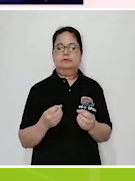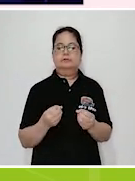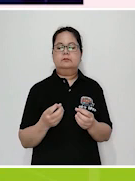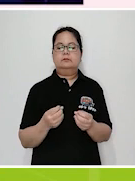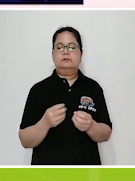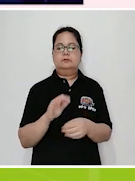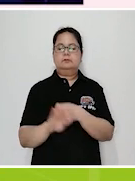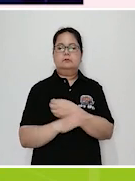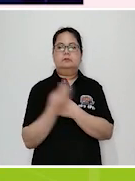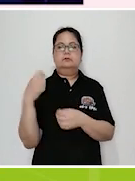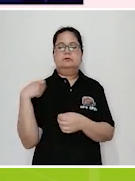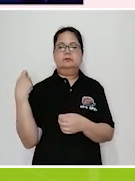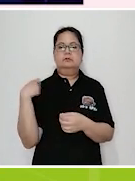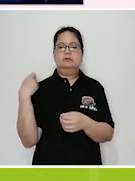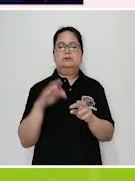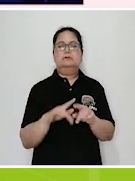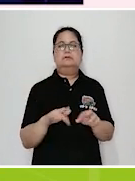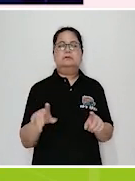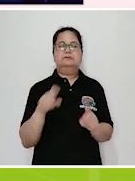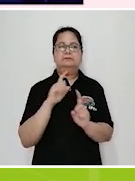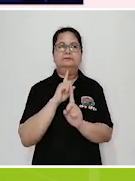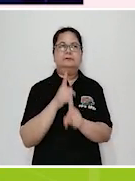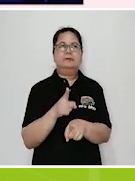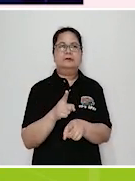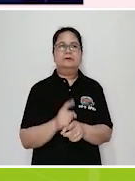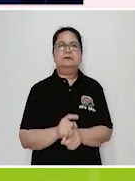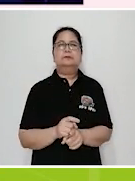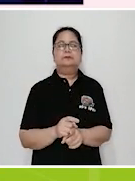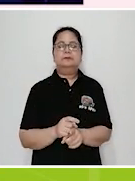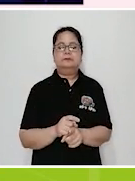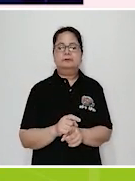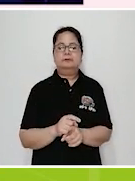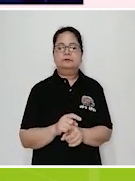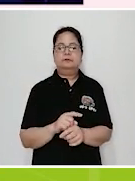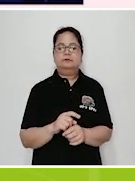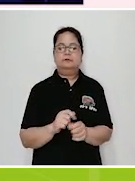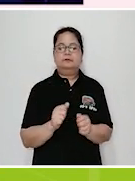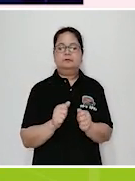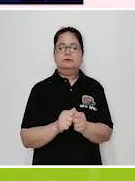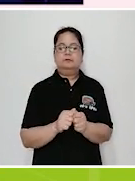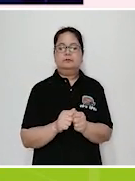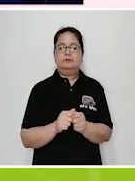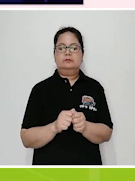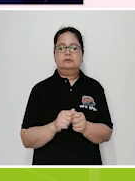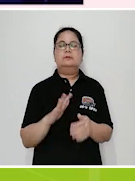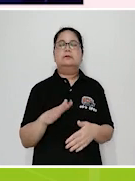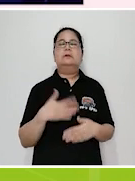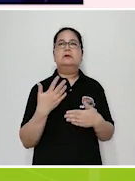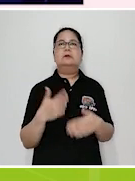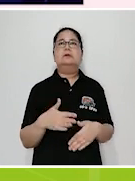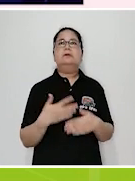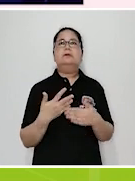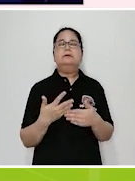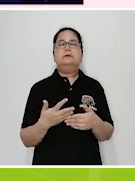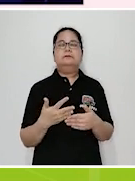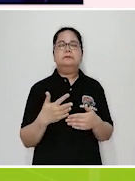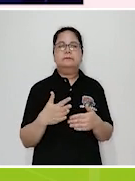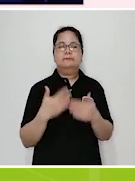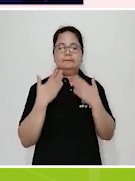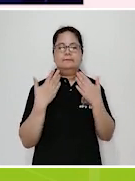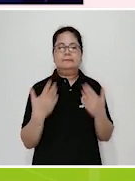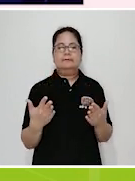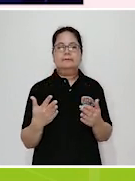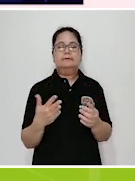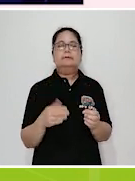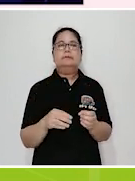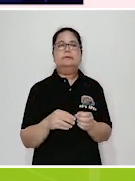More and more Fernandino teens keep on typing their answers. With that, I appreciate how well you